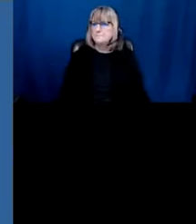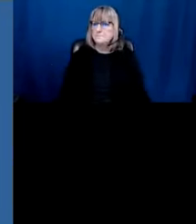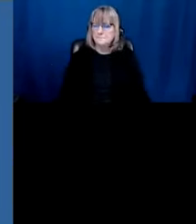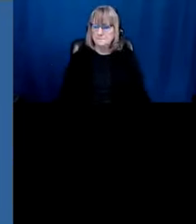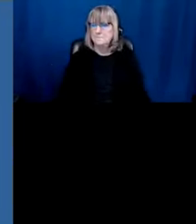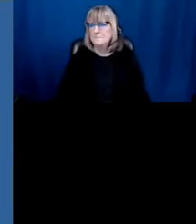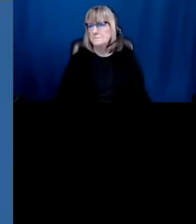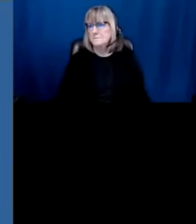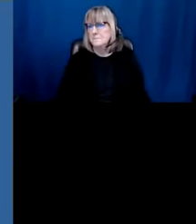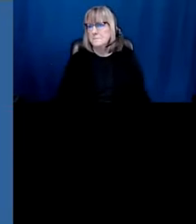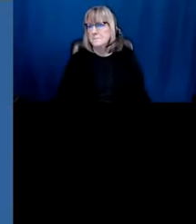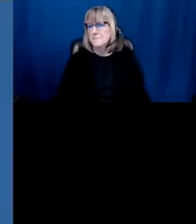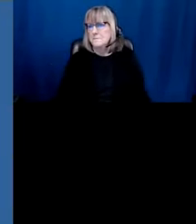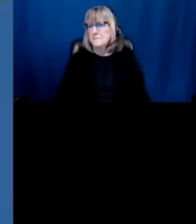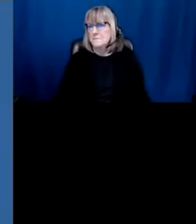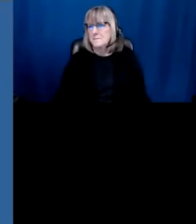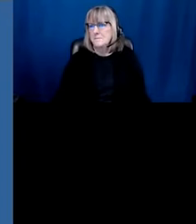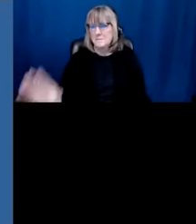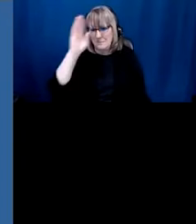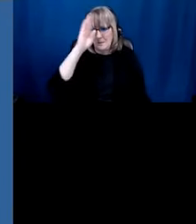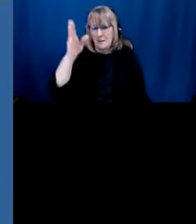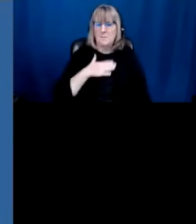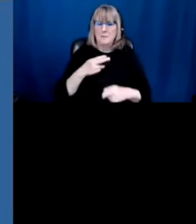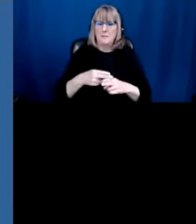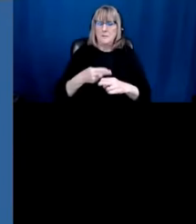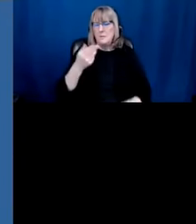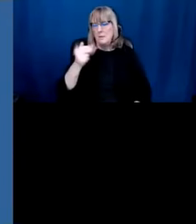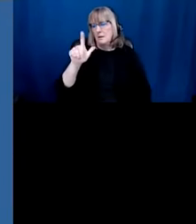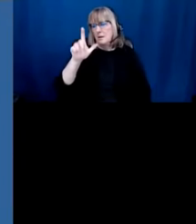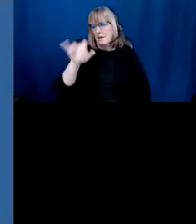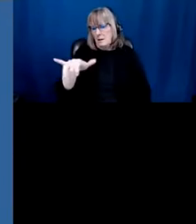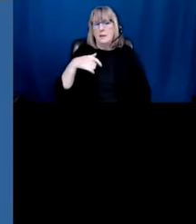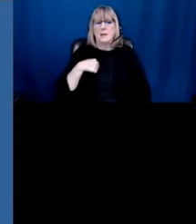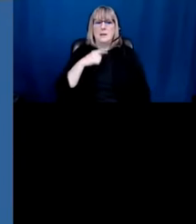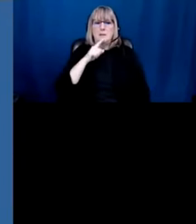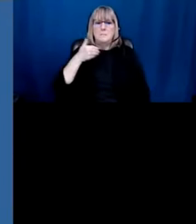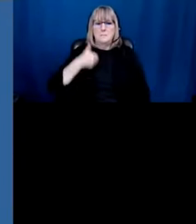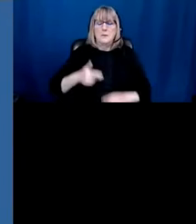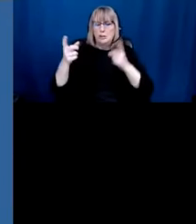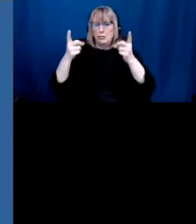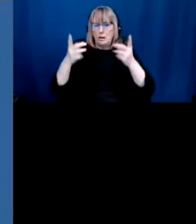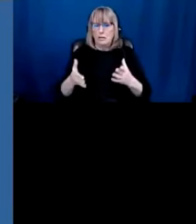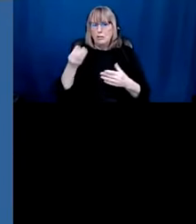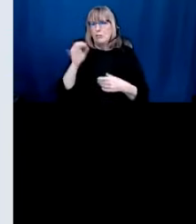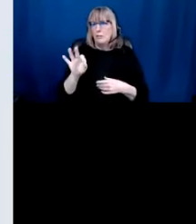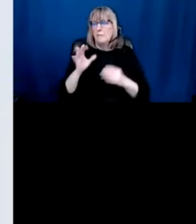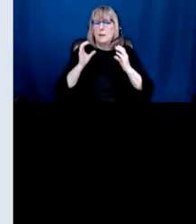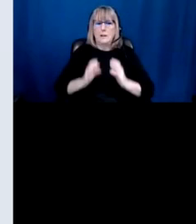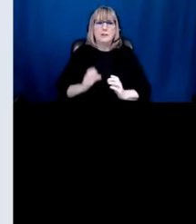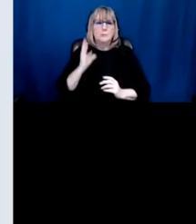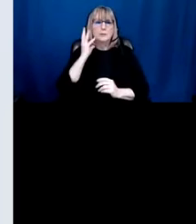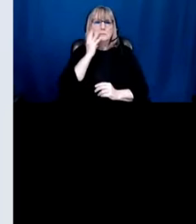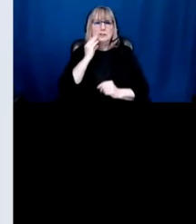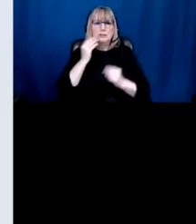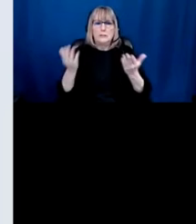Hi, everyone. My name is Haley Plain. Hola, me llamo Haley I'm the director of y customer soy la experience directora